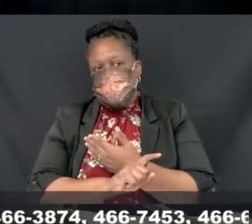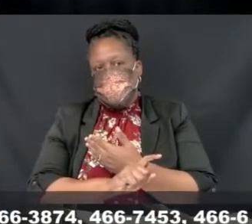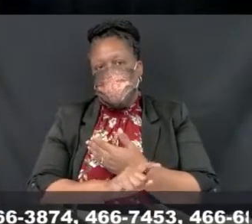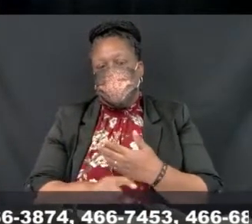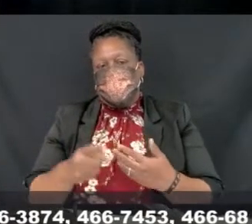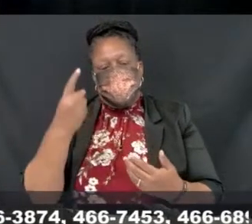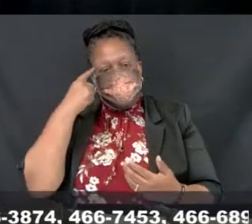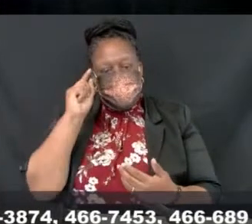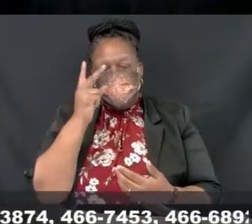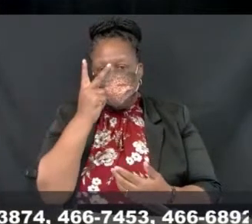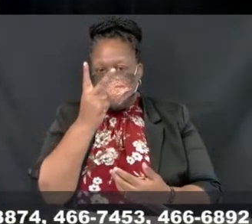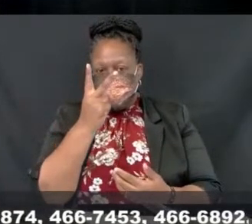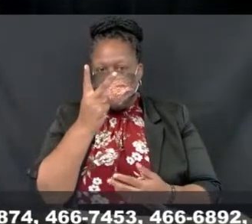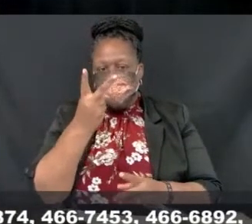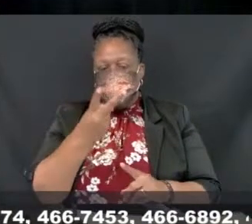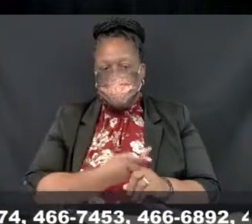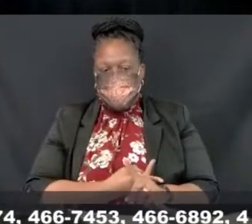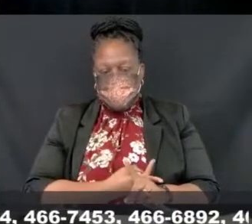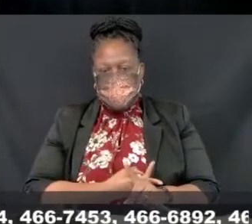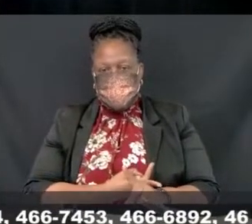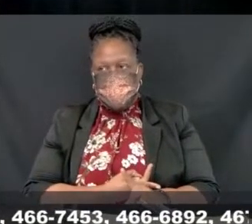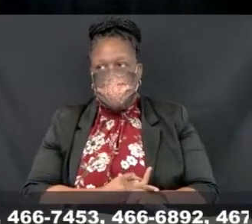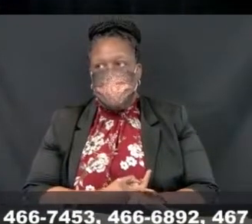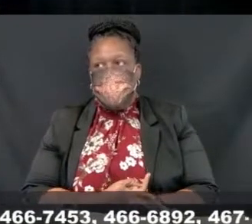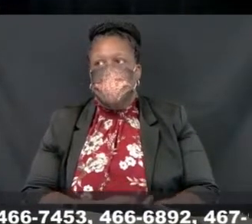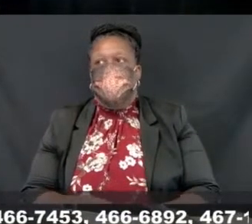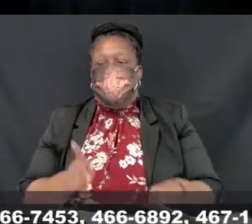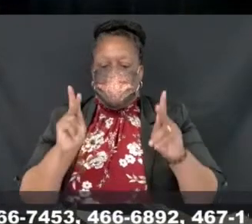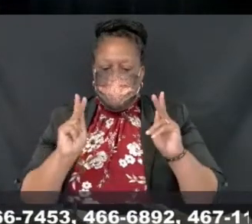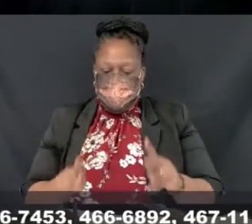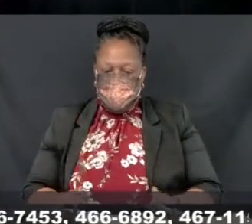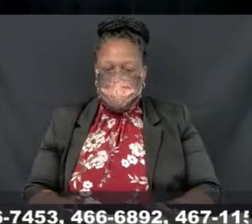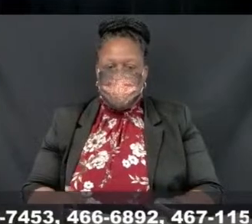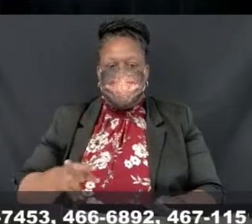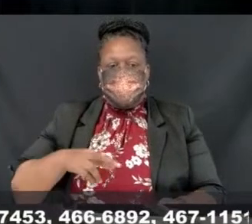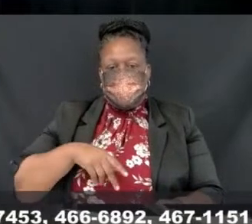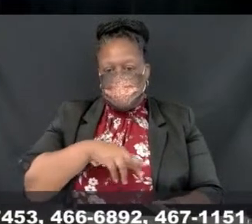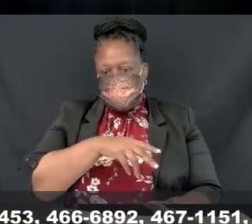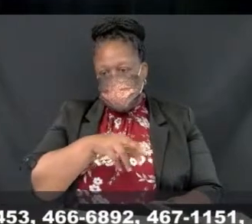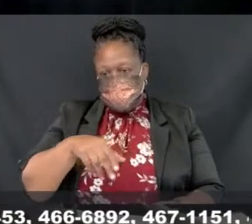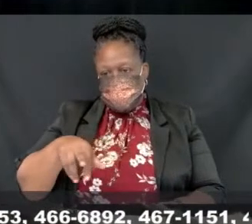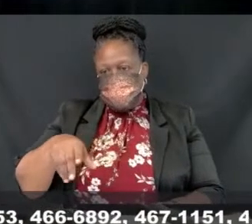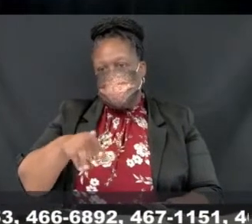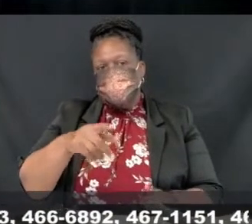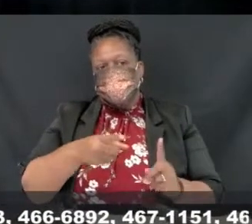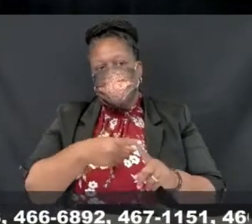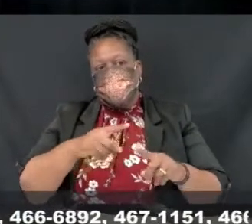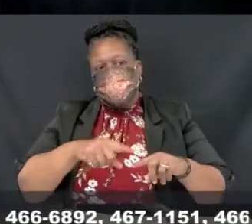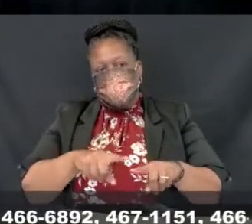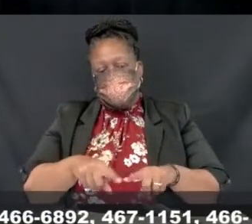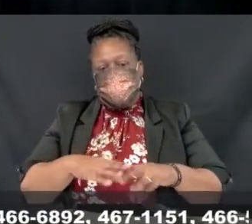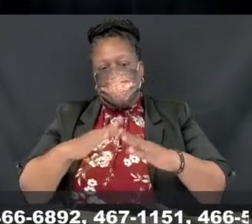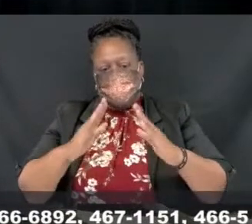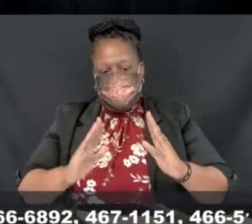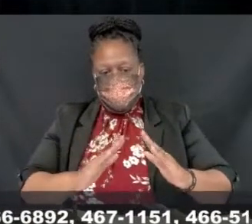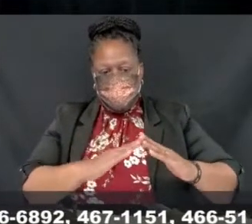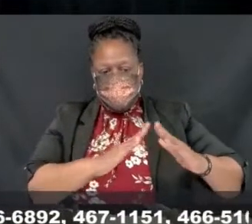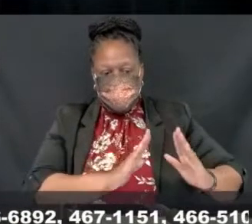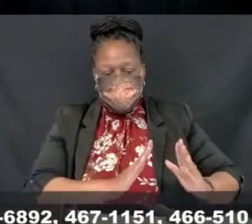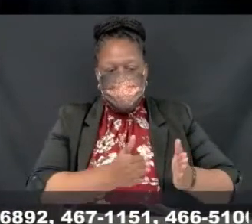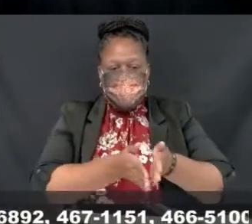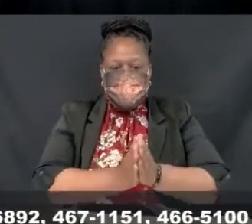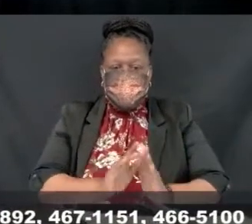months, our enumerators will be making house-to-house calls to undertake the census data